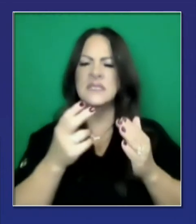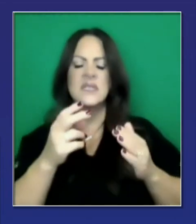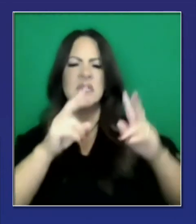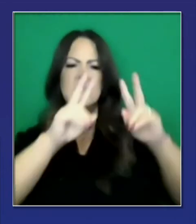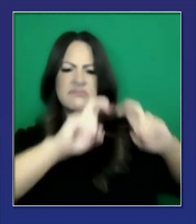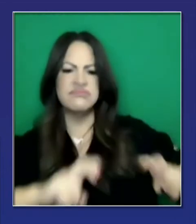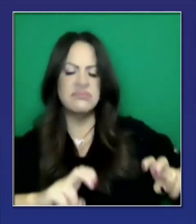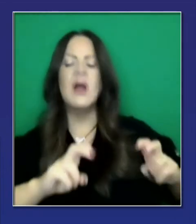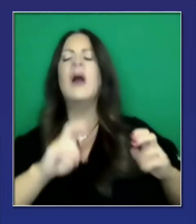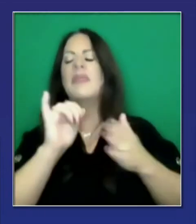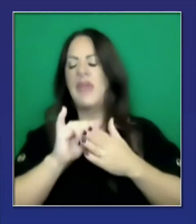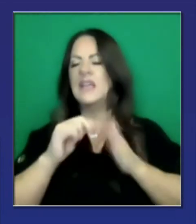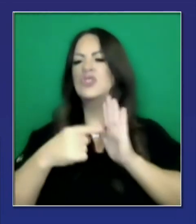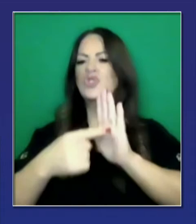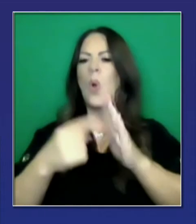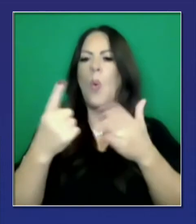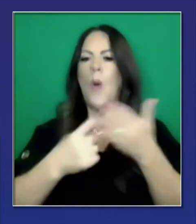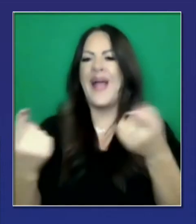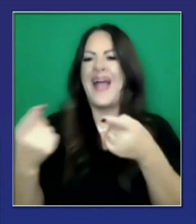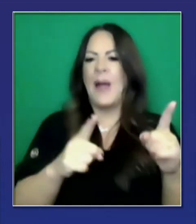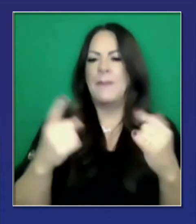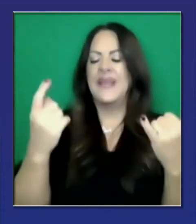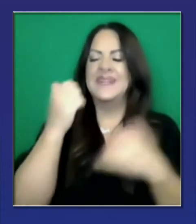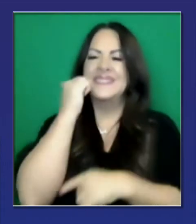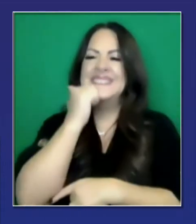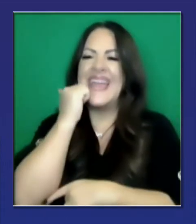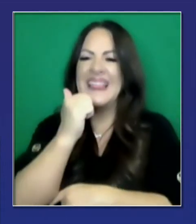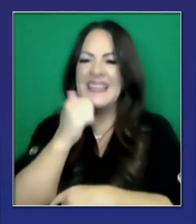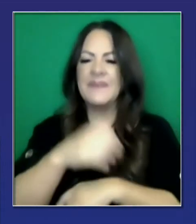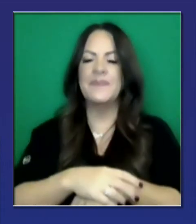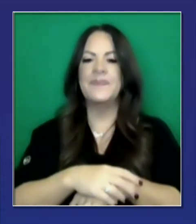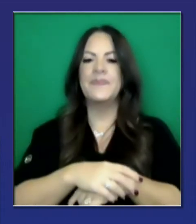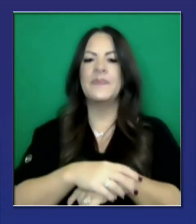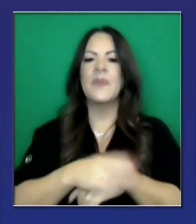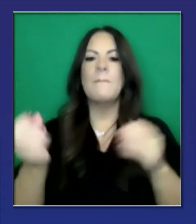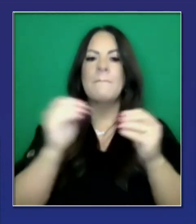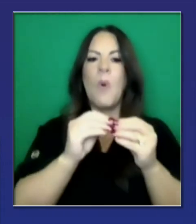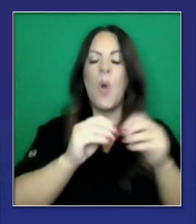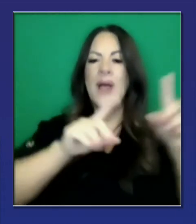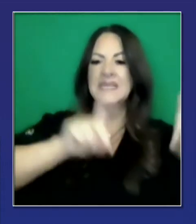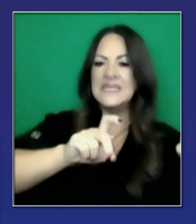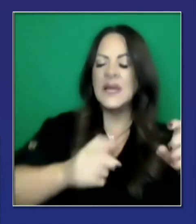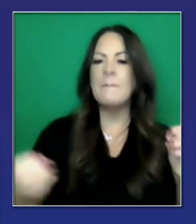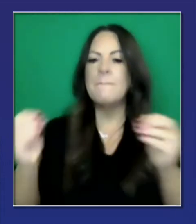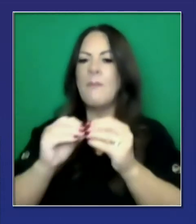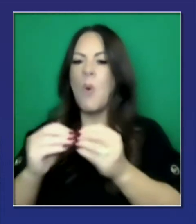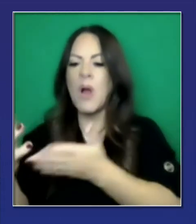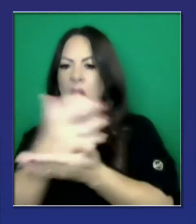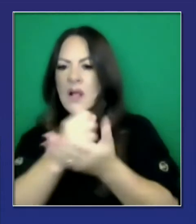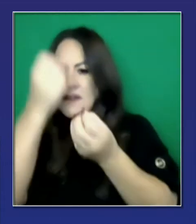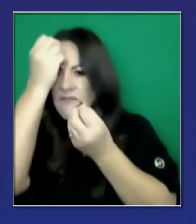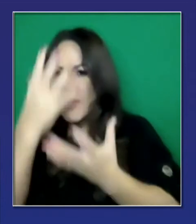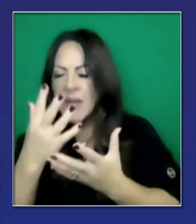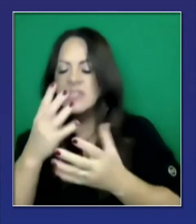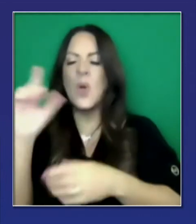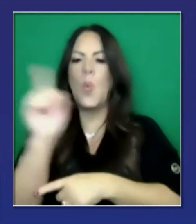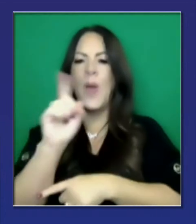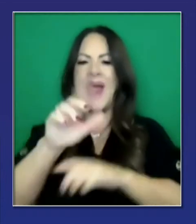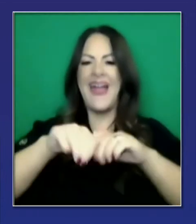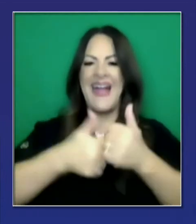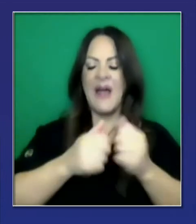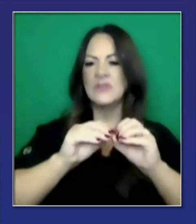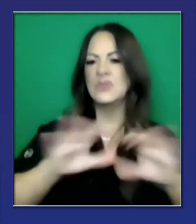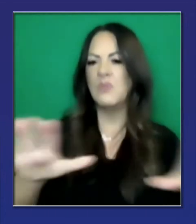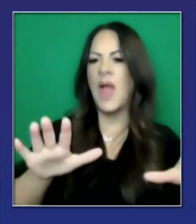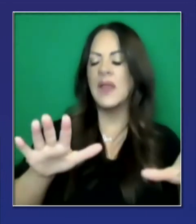this state. Less testing, less data collected, less understanding of the virulence of this disease as well as the spread